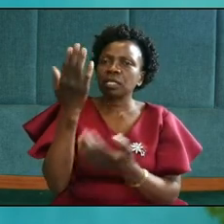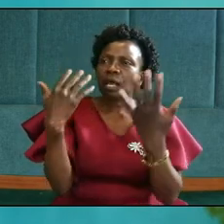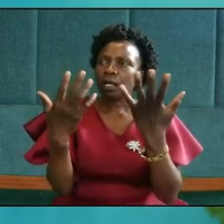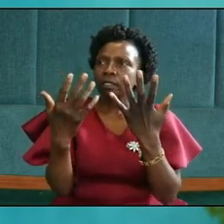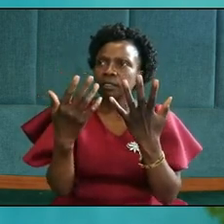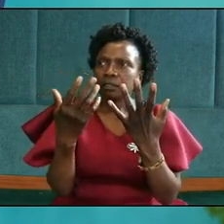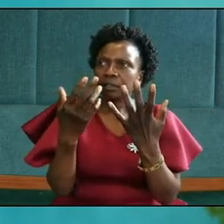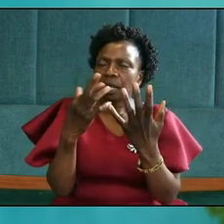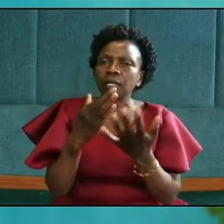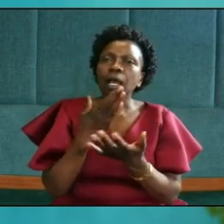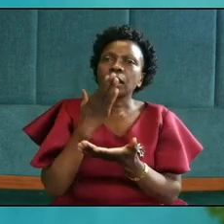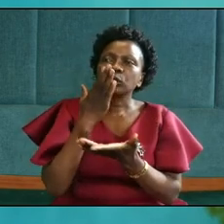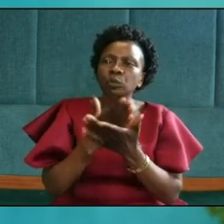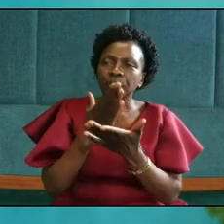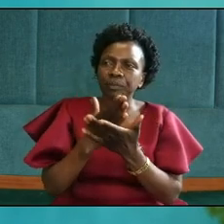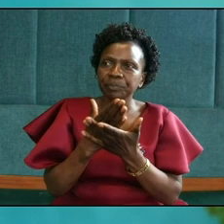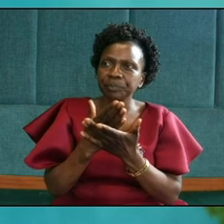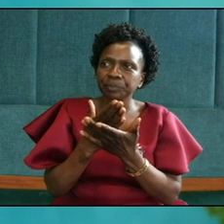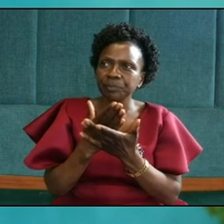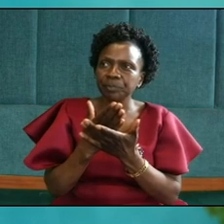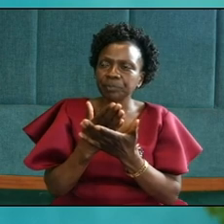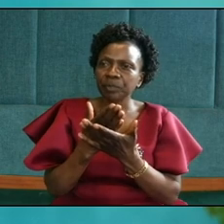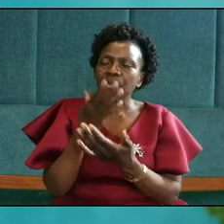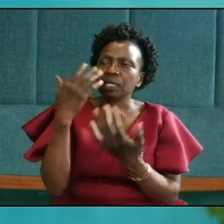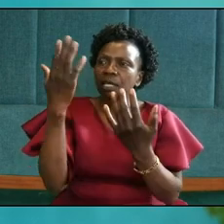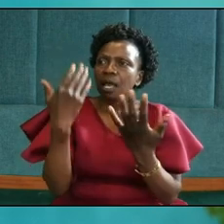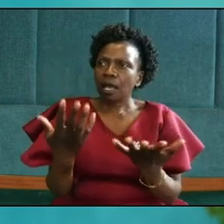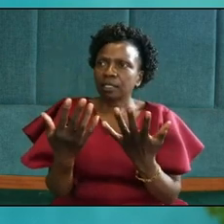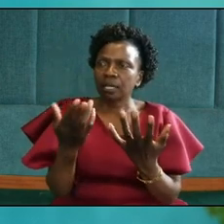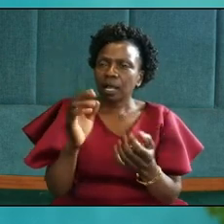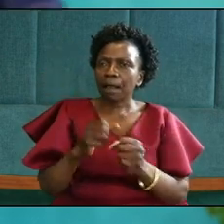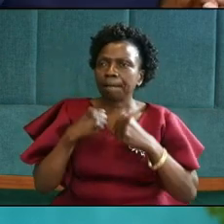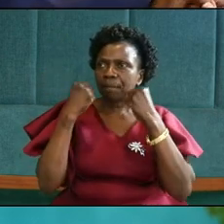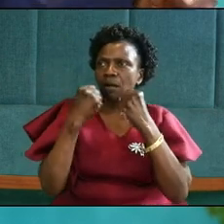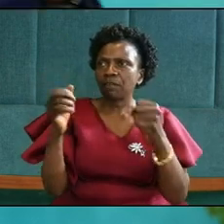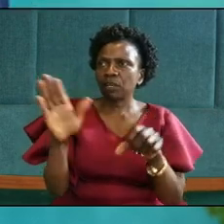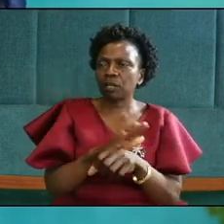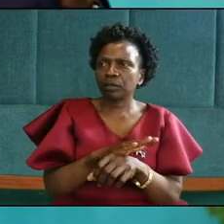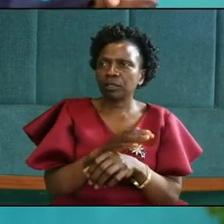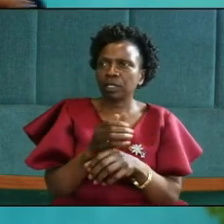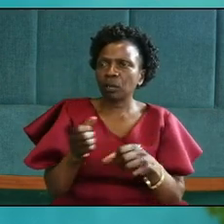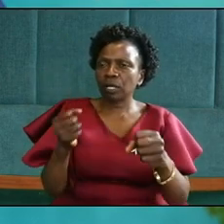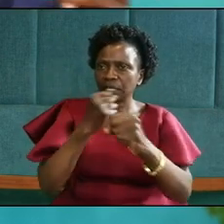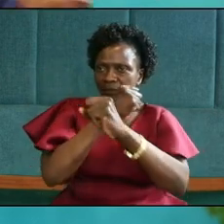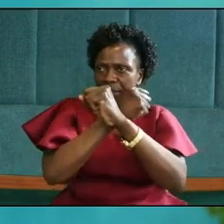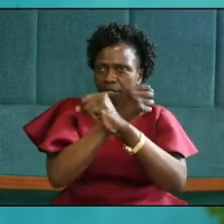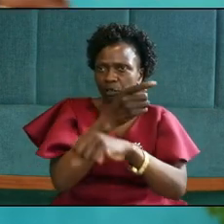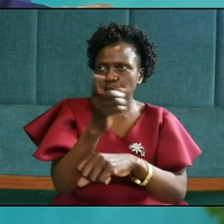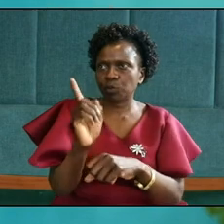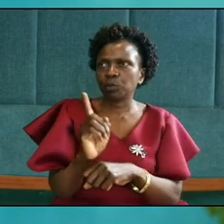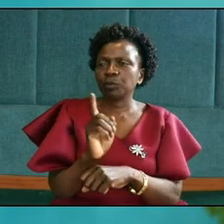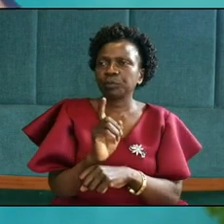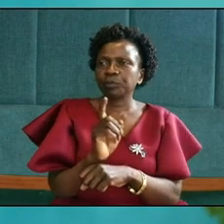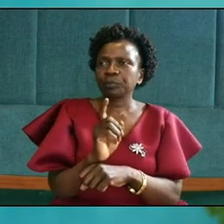so reassuring and will quieten you. His hands are so powerful and they will defend you. They